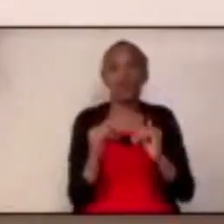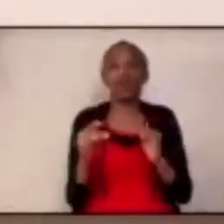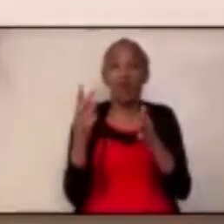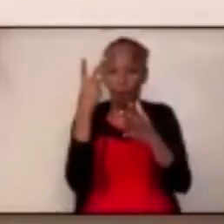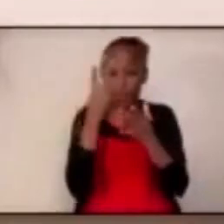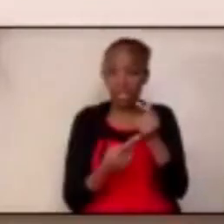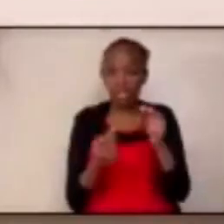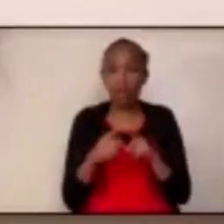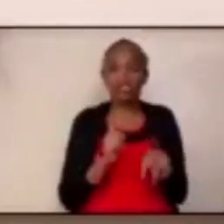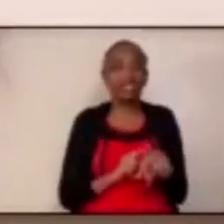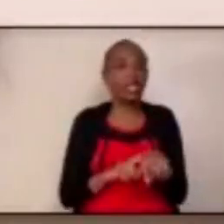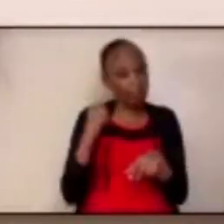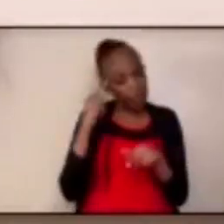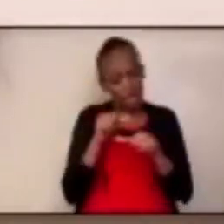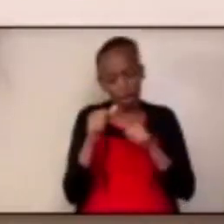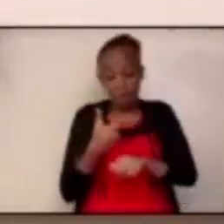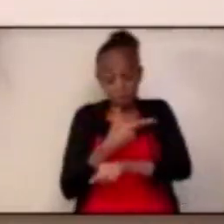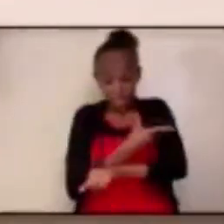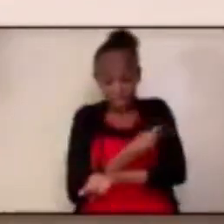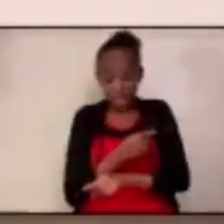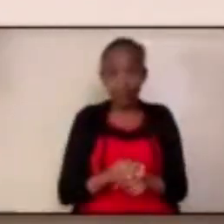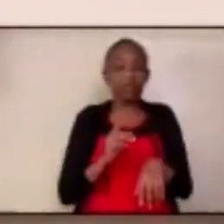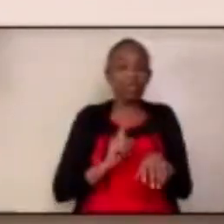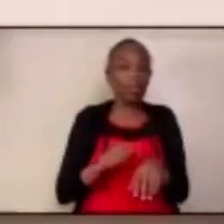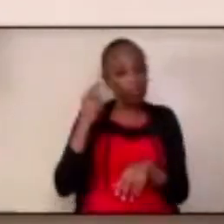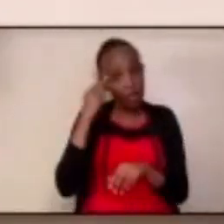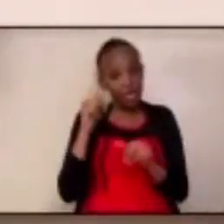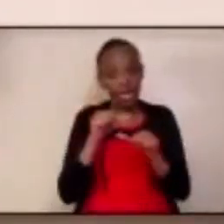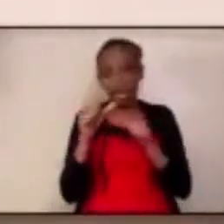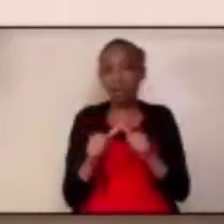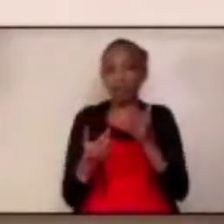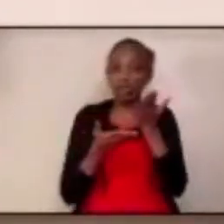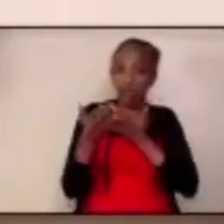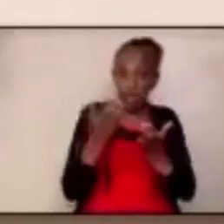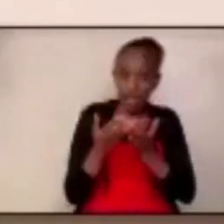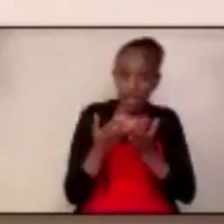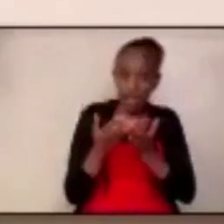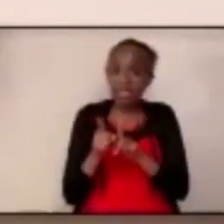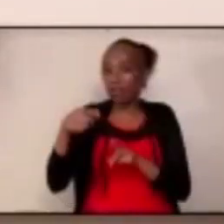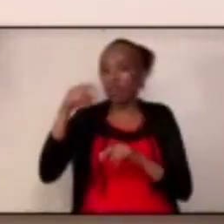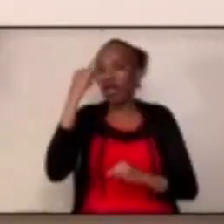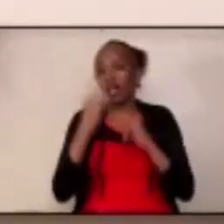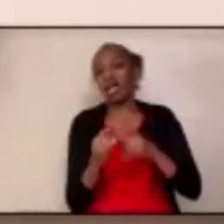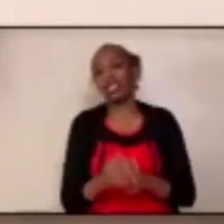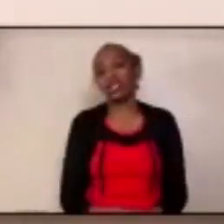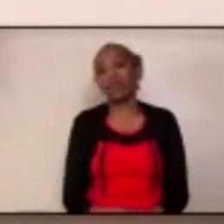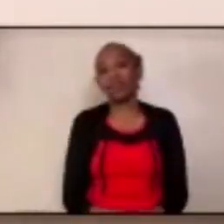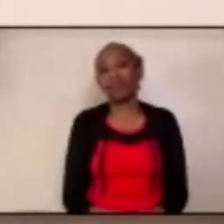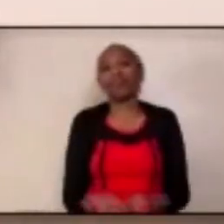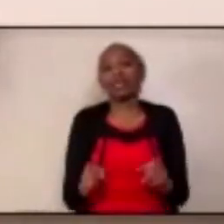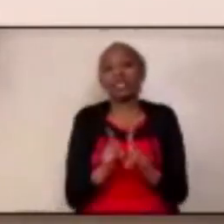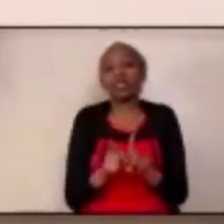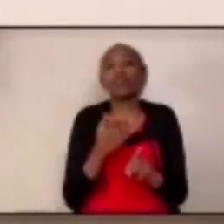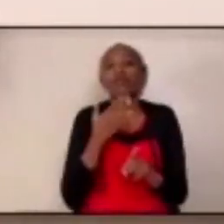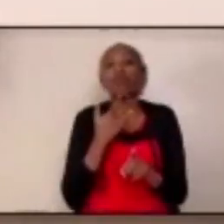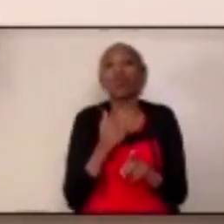But yet, when you think about vaccines, when you think about trade, we're still at the back of the line. They still want to